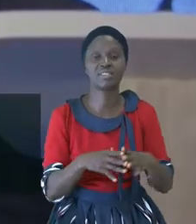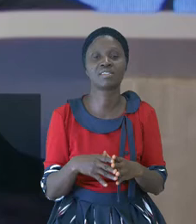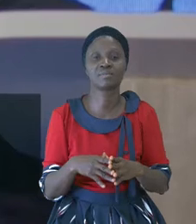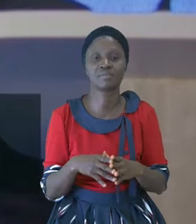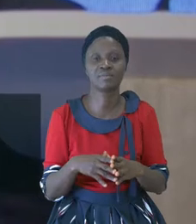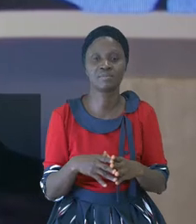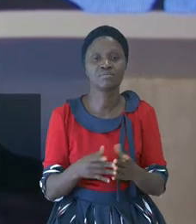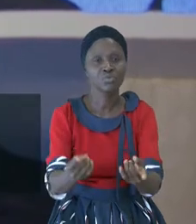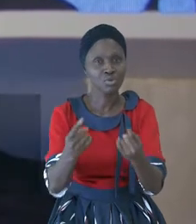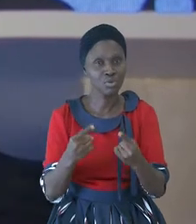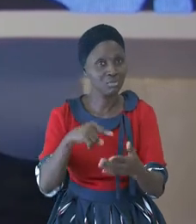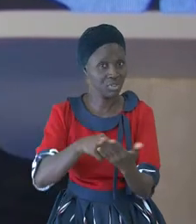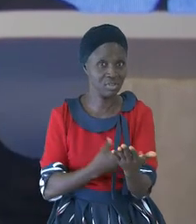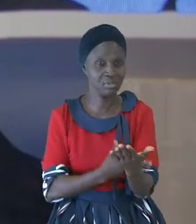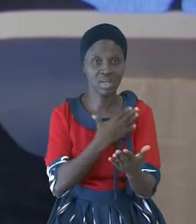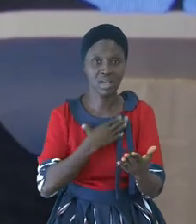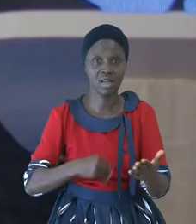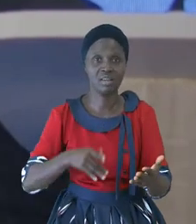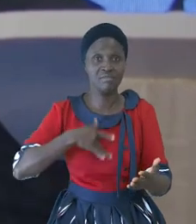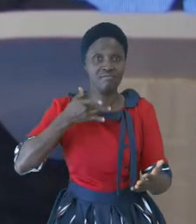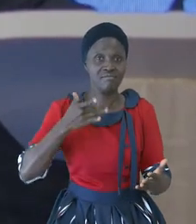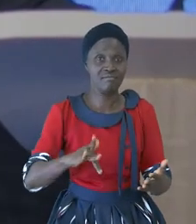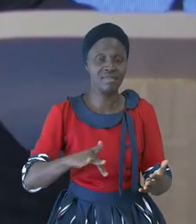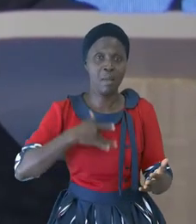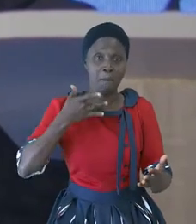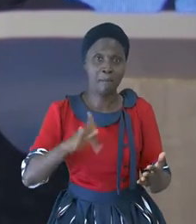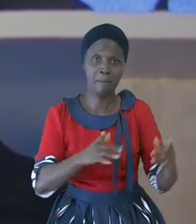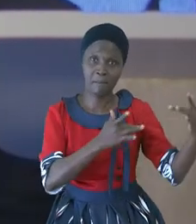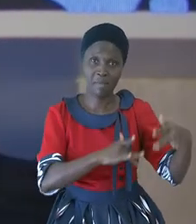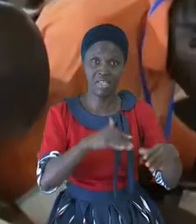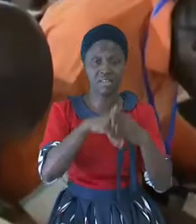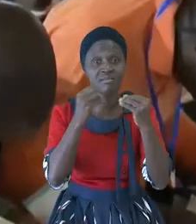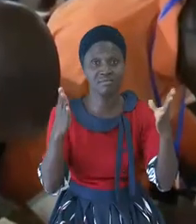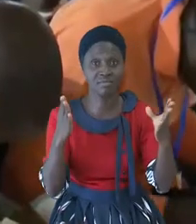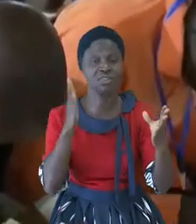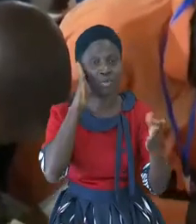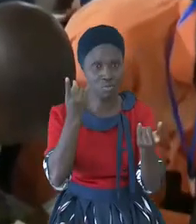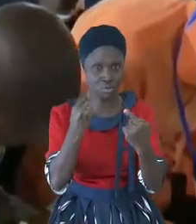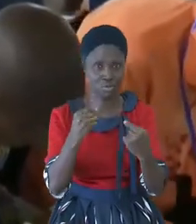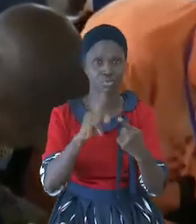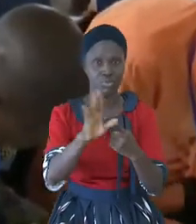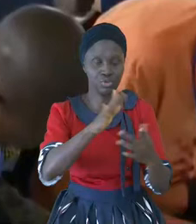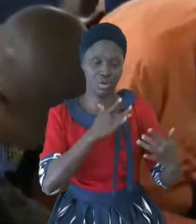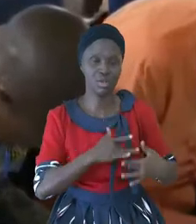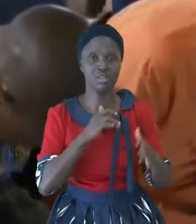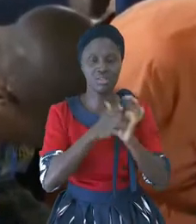this morning, and mercy in abundance multiplied will come to your heart in Jesus' name. In